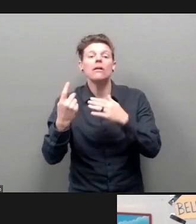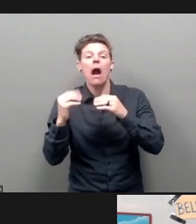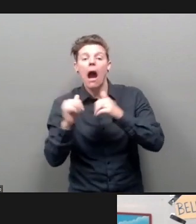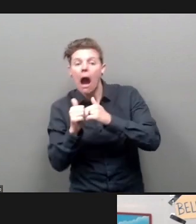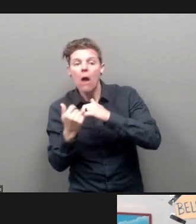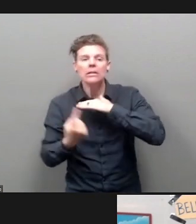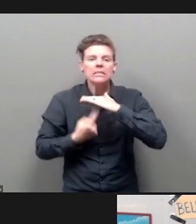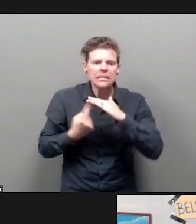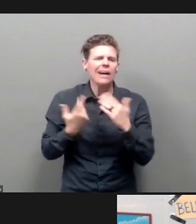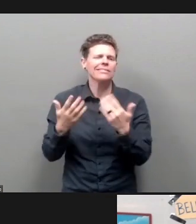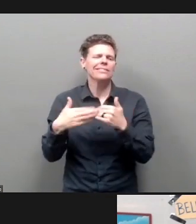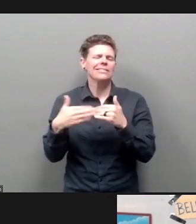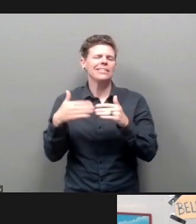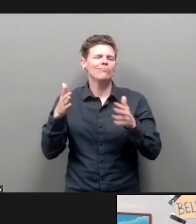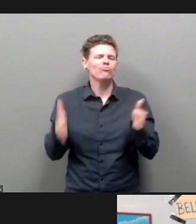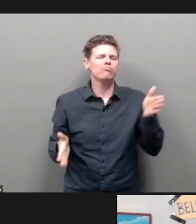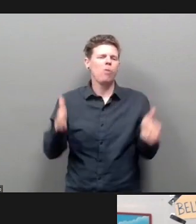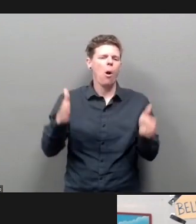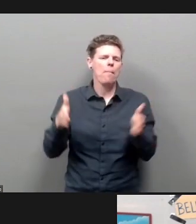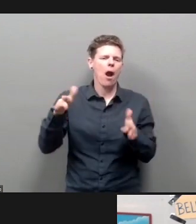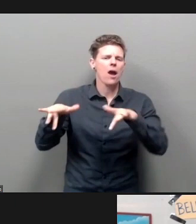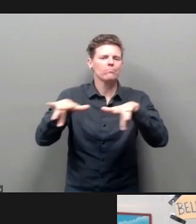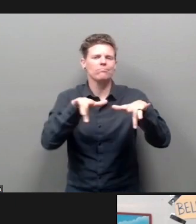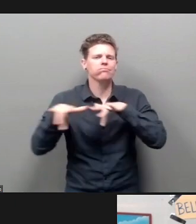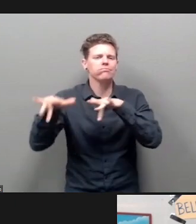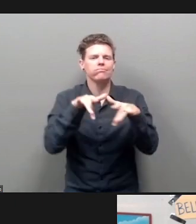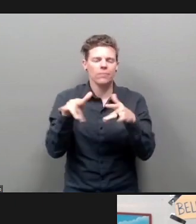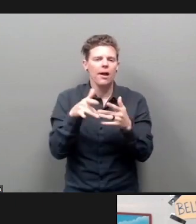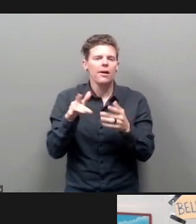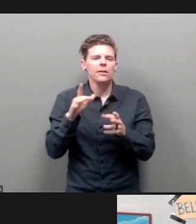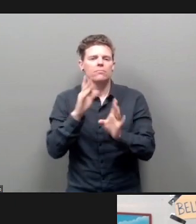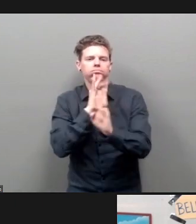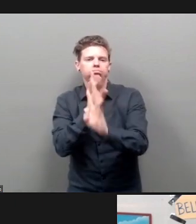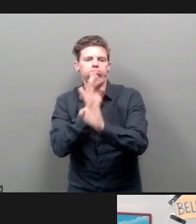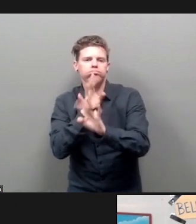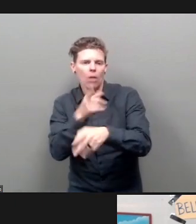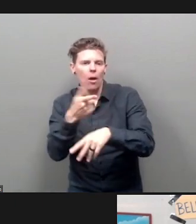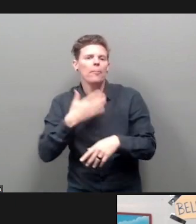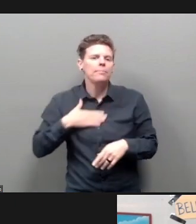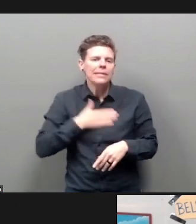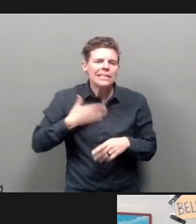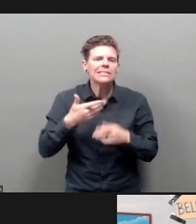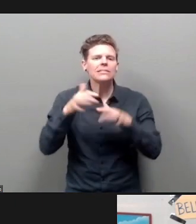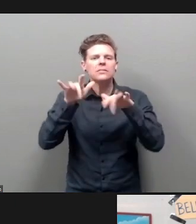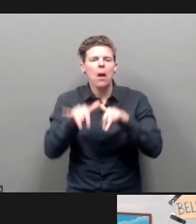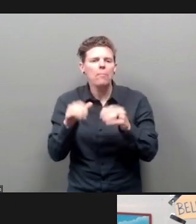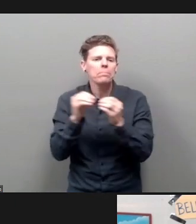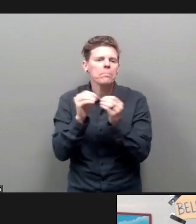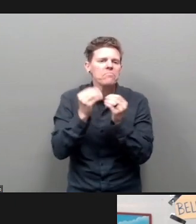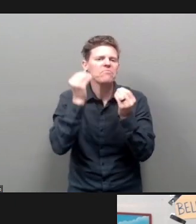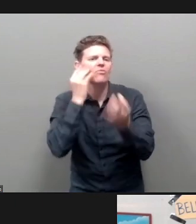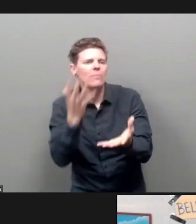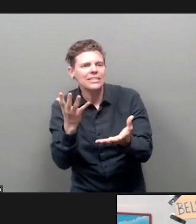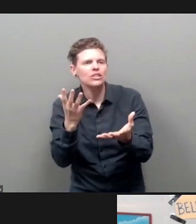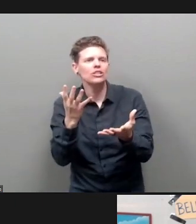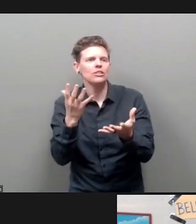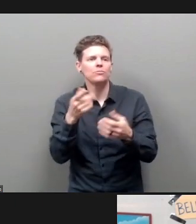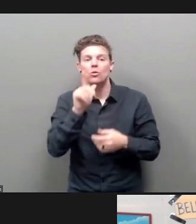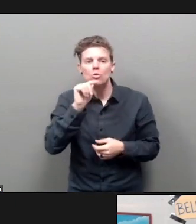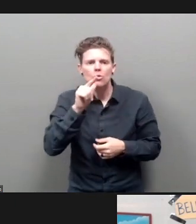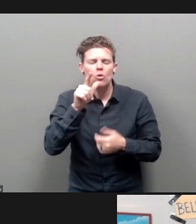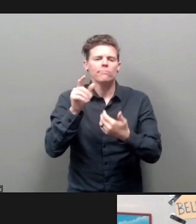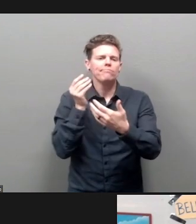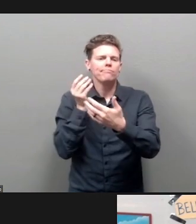click here to enter in places you've been, people you've been in contact with, or just their email addresses, and then having